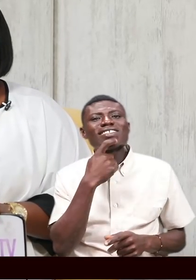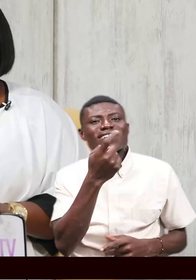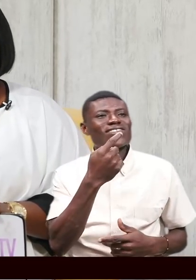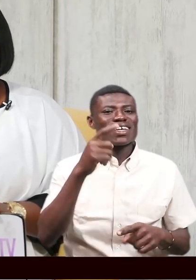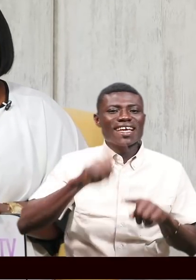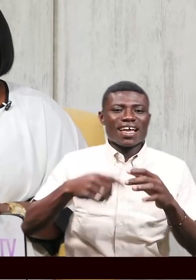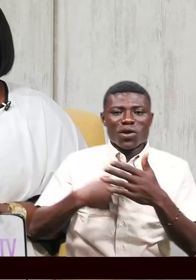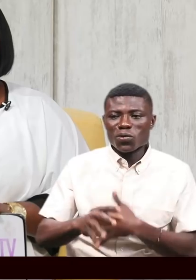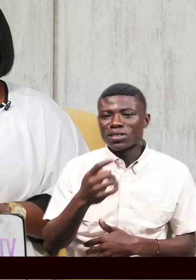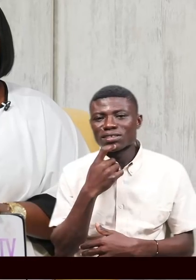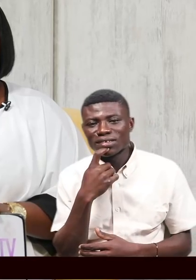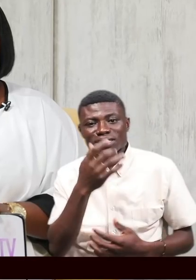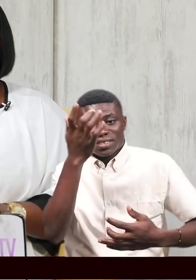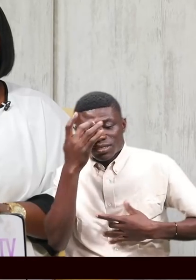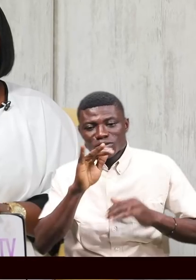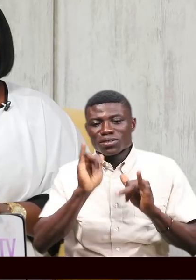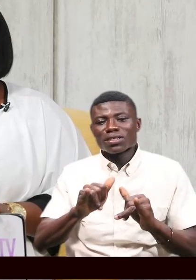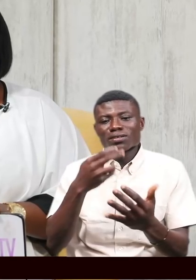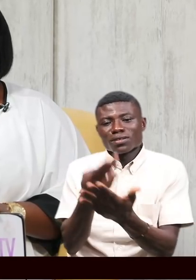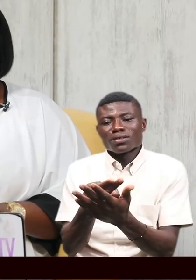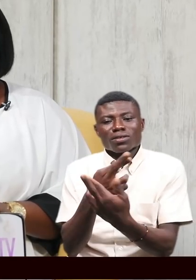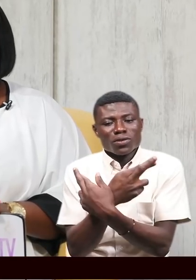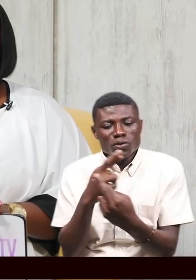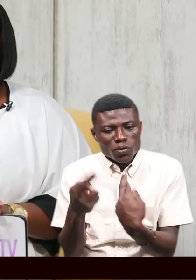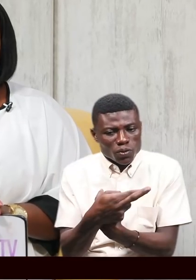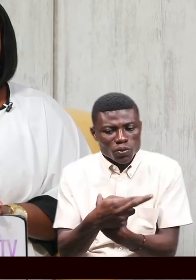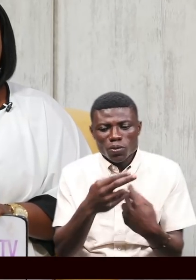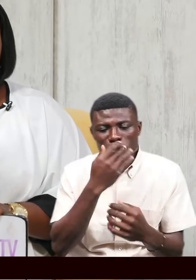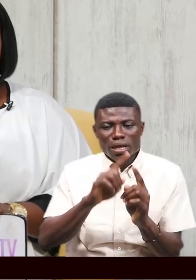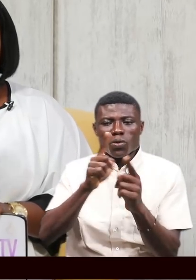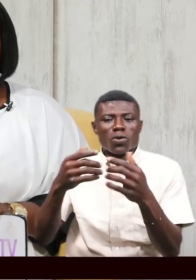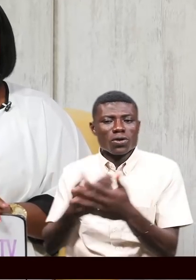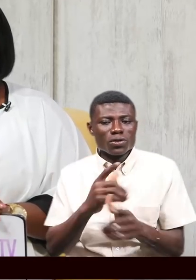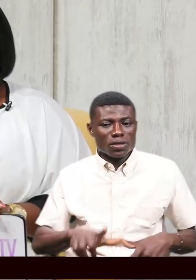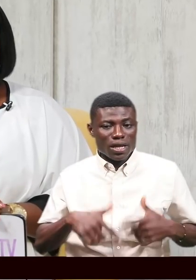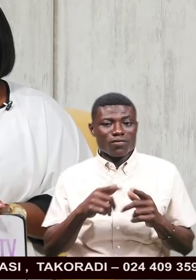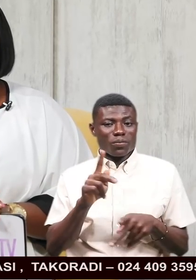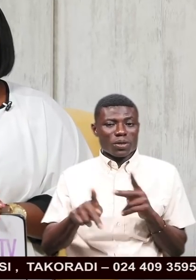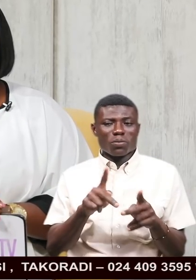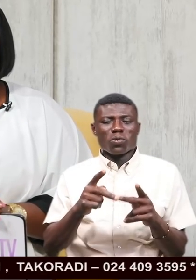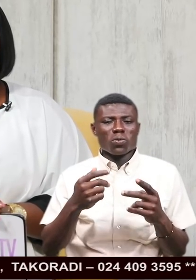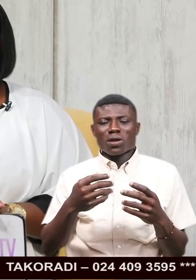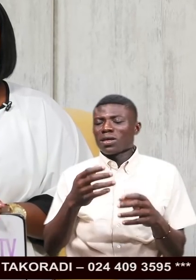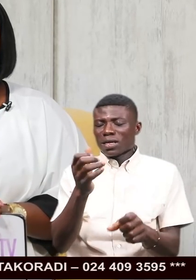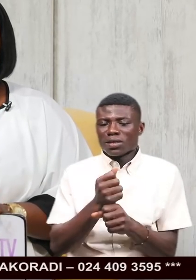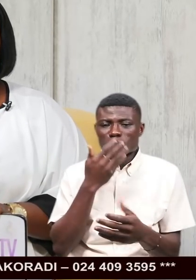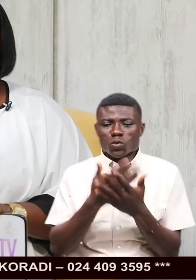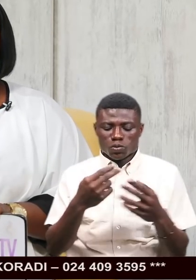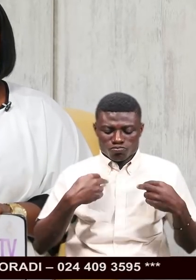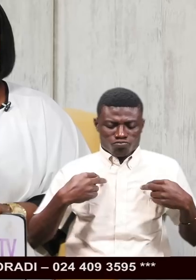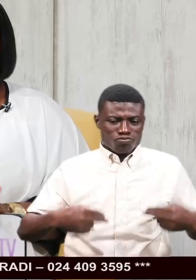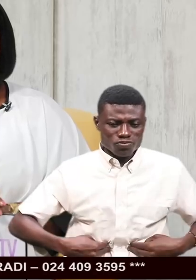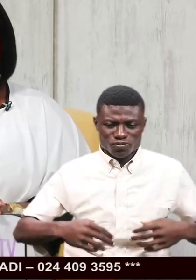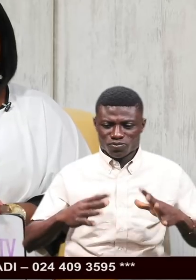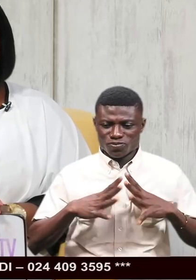Obi in cassa, yare inti, waka dem, inti, abra, Con new life, nipa mbre, why? Upon de papa awoho, ye say